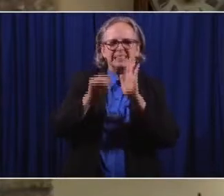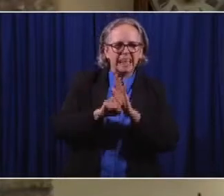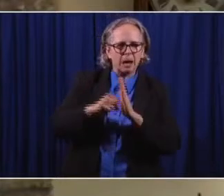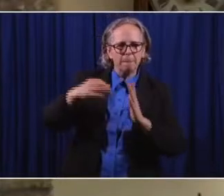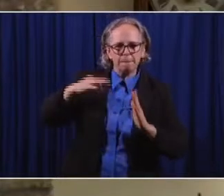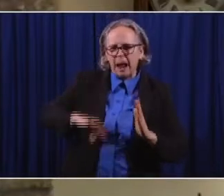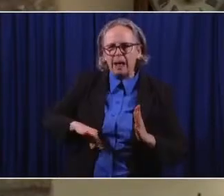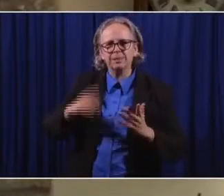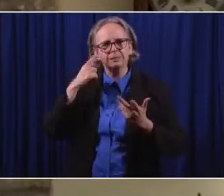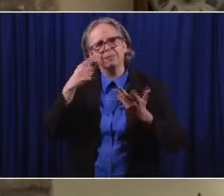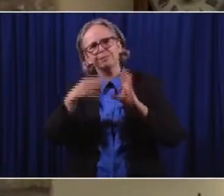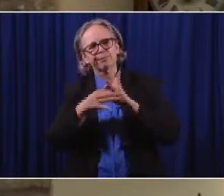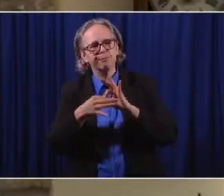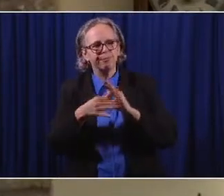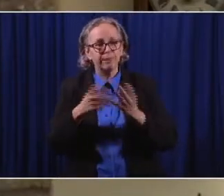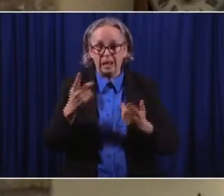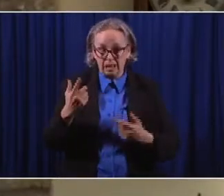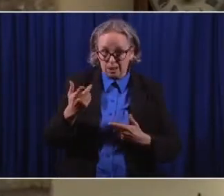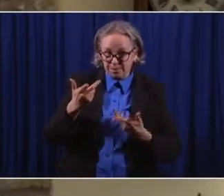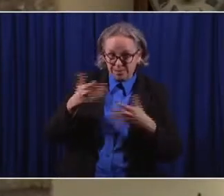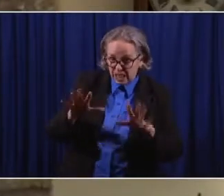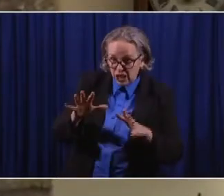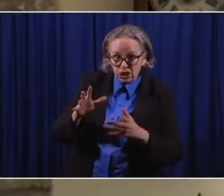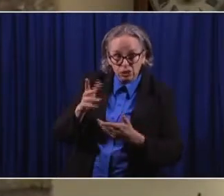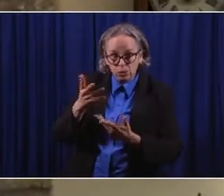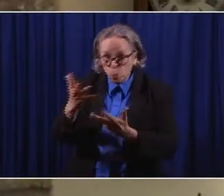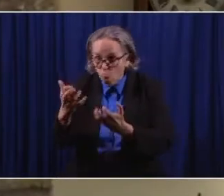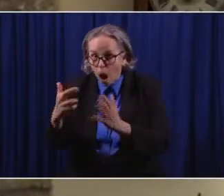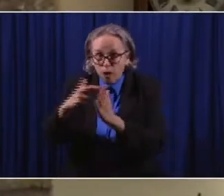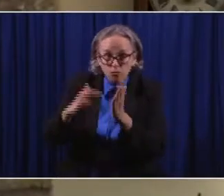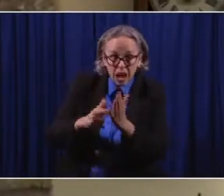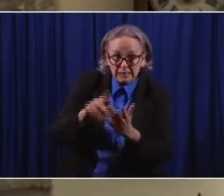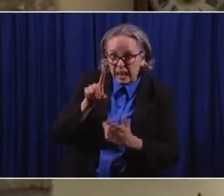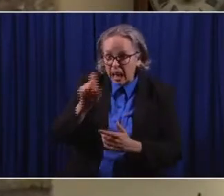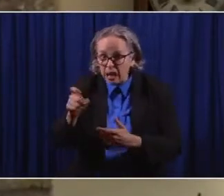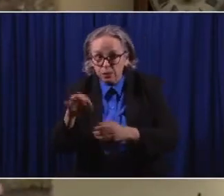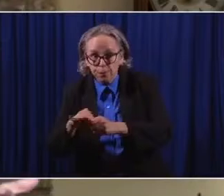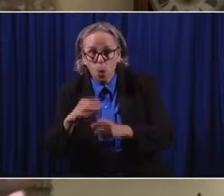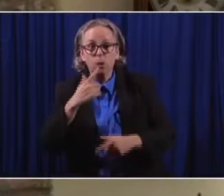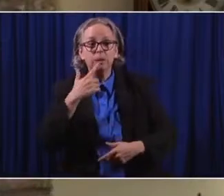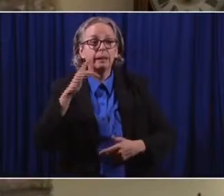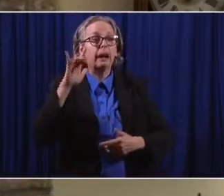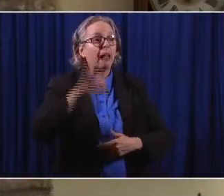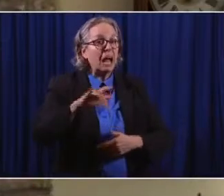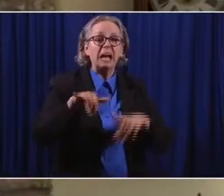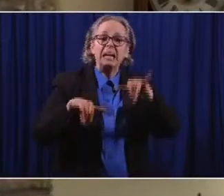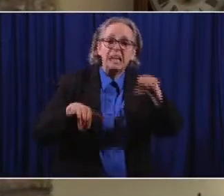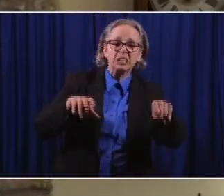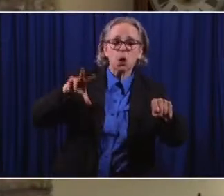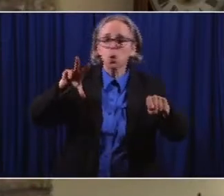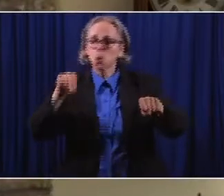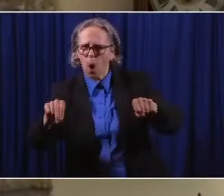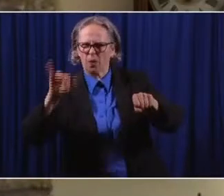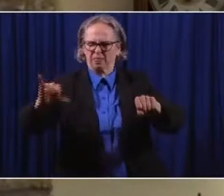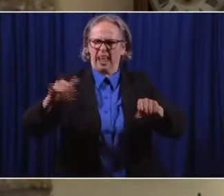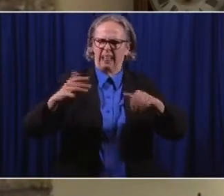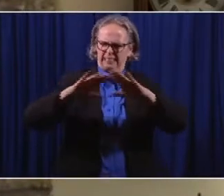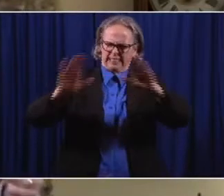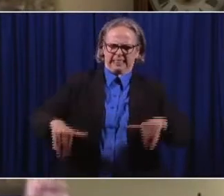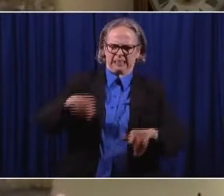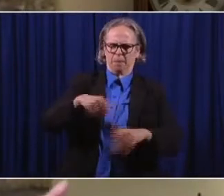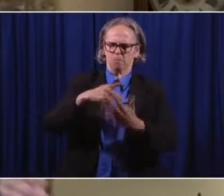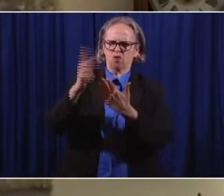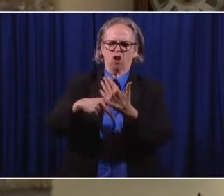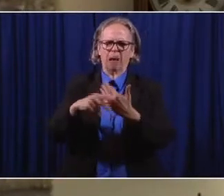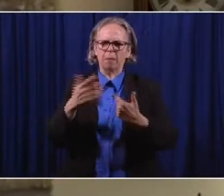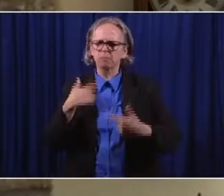Hey, do you want to be registered to vote? And so people then can click on that, and what should happen is